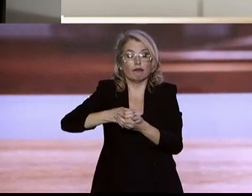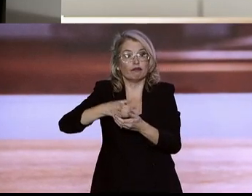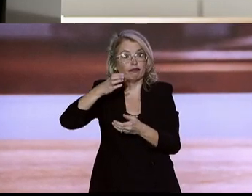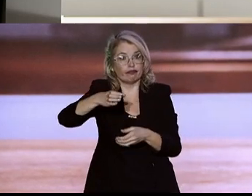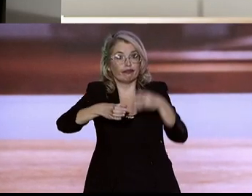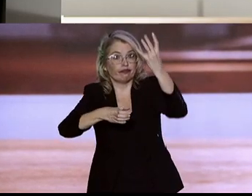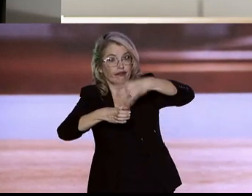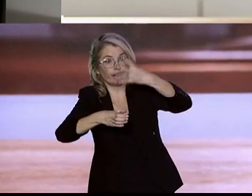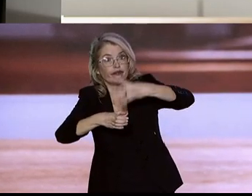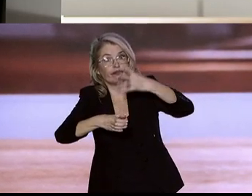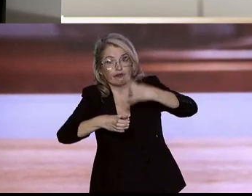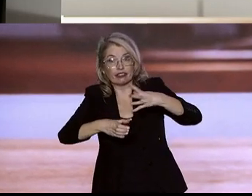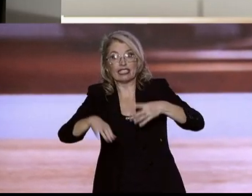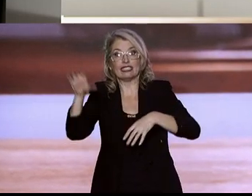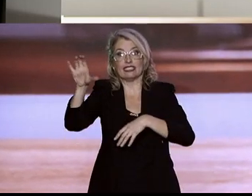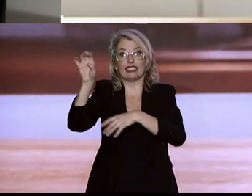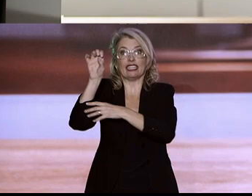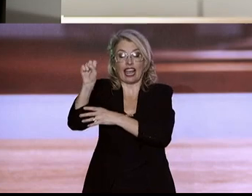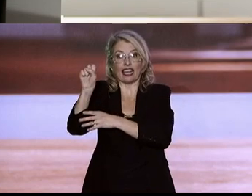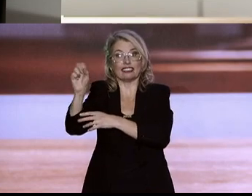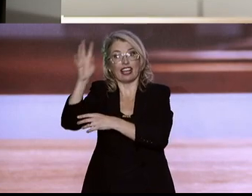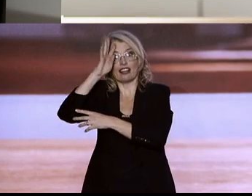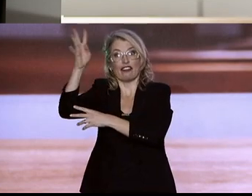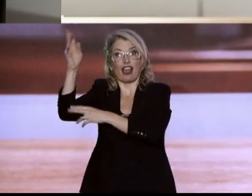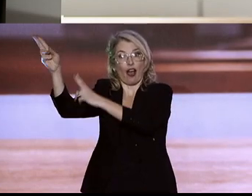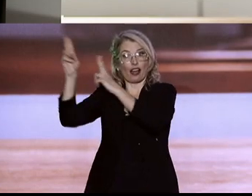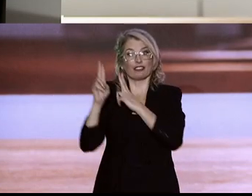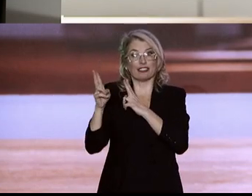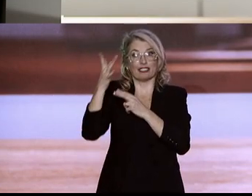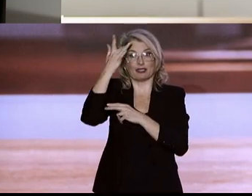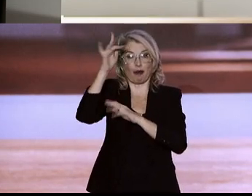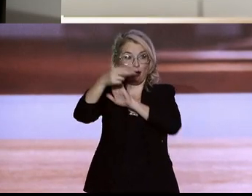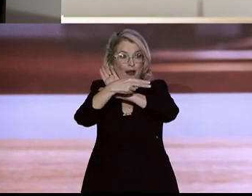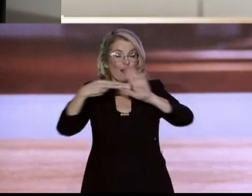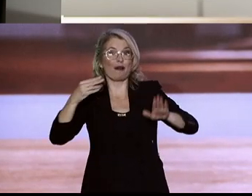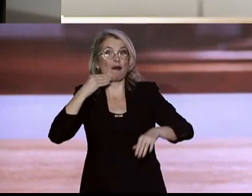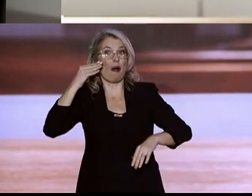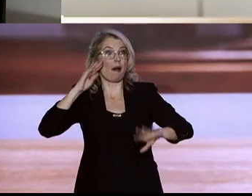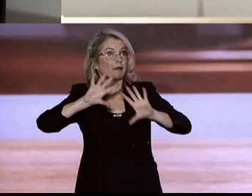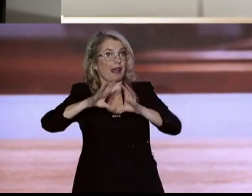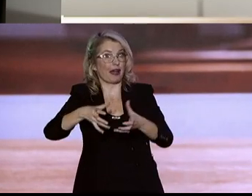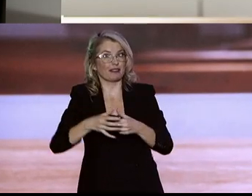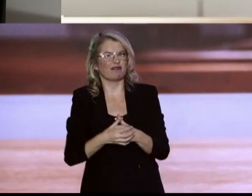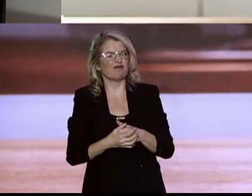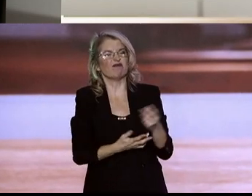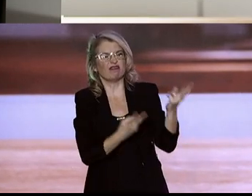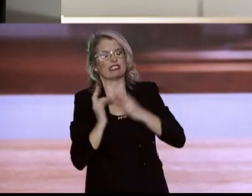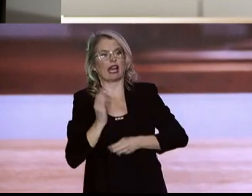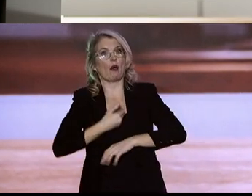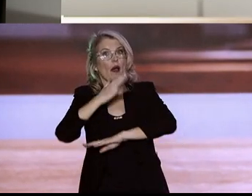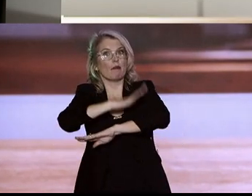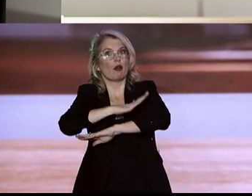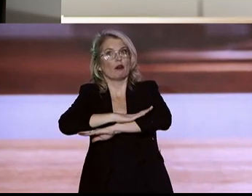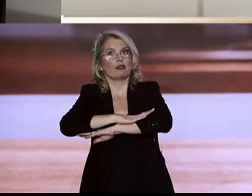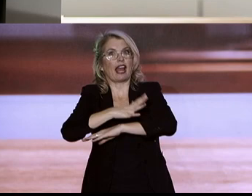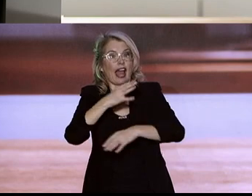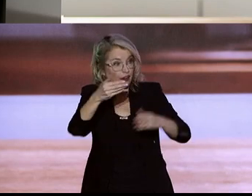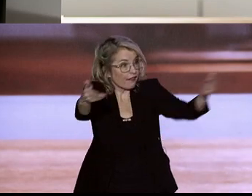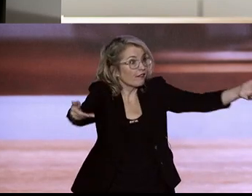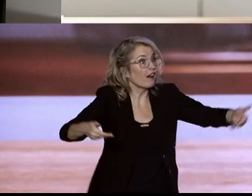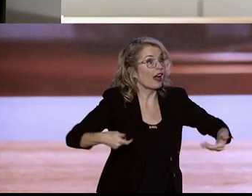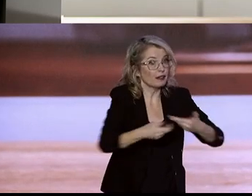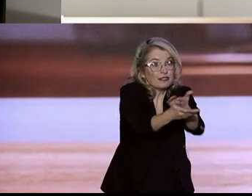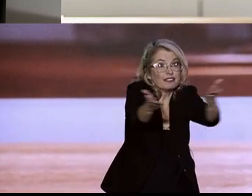is a CES Innovation Honoree in the smart home category. Come by our booth. We invite